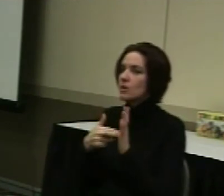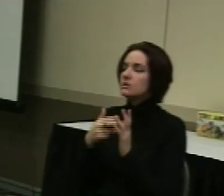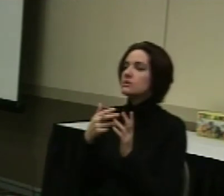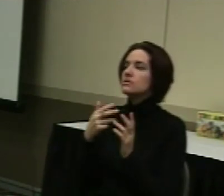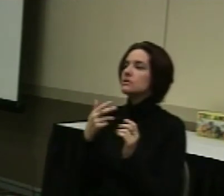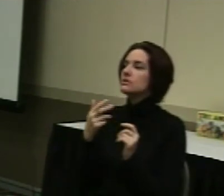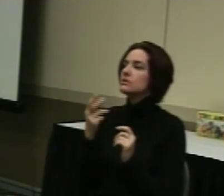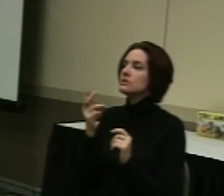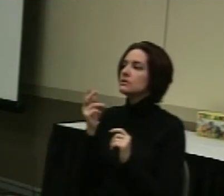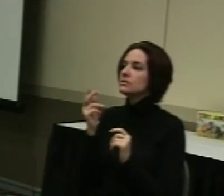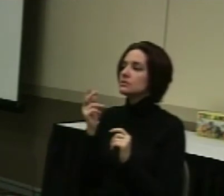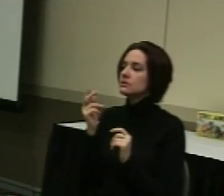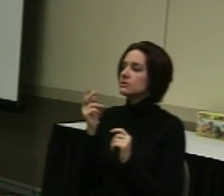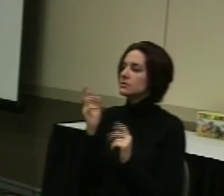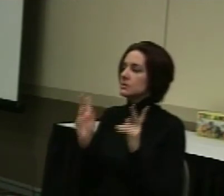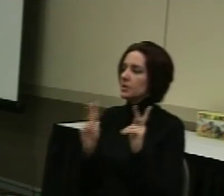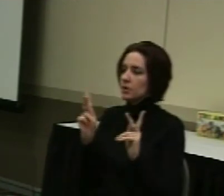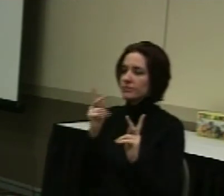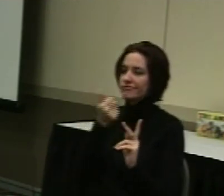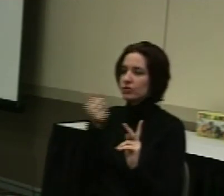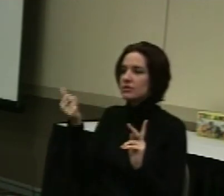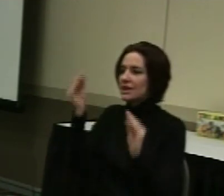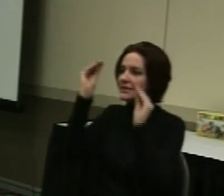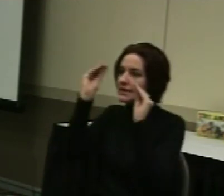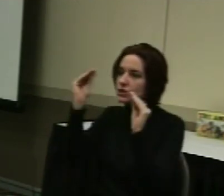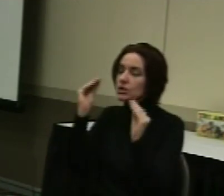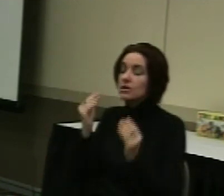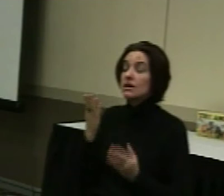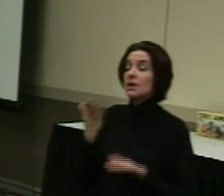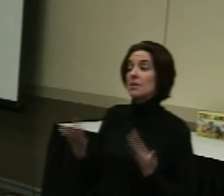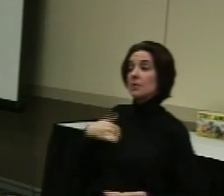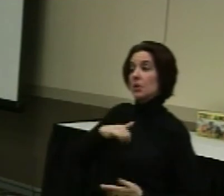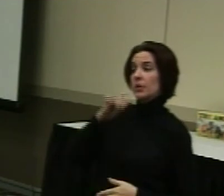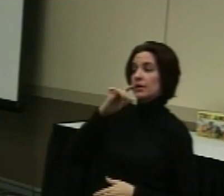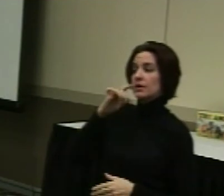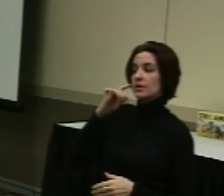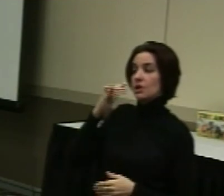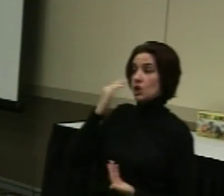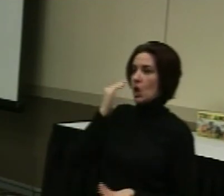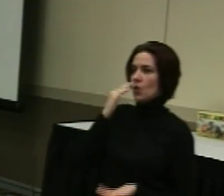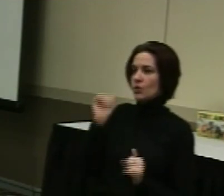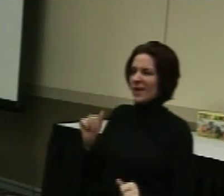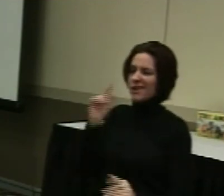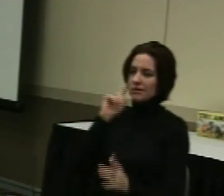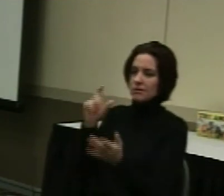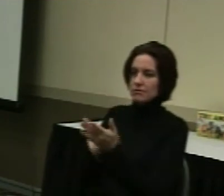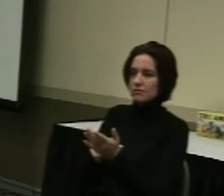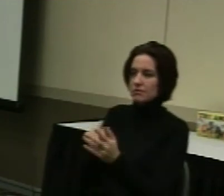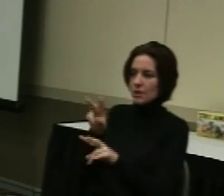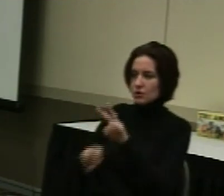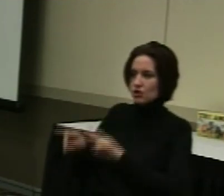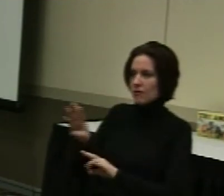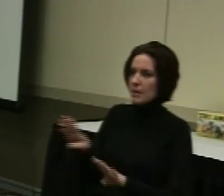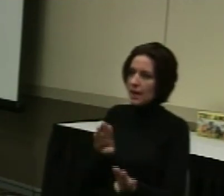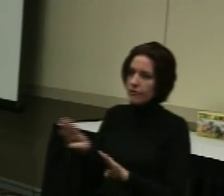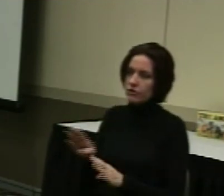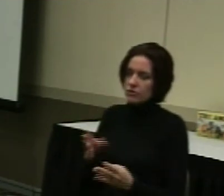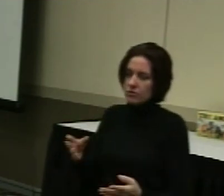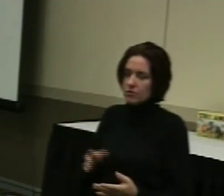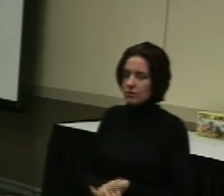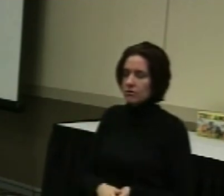are teaching, we might know that behavior is observable, behavior